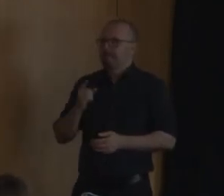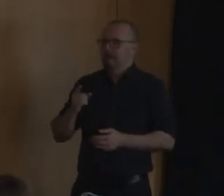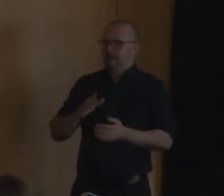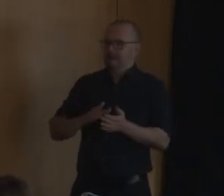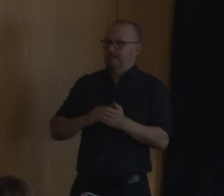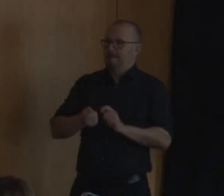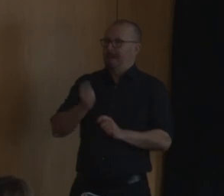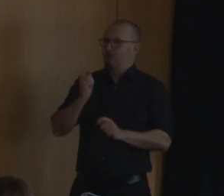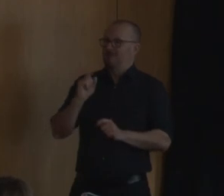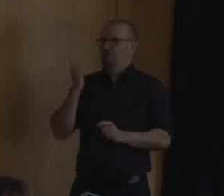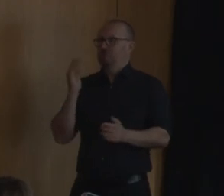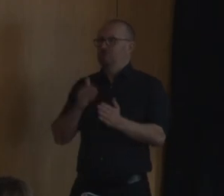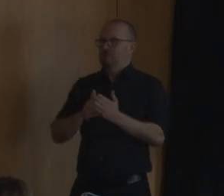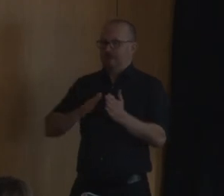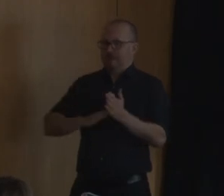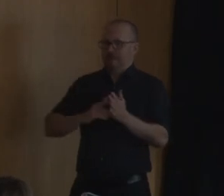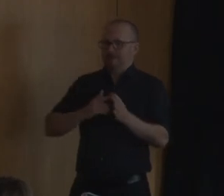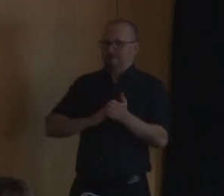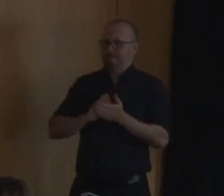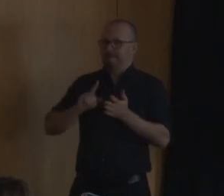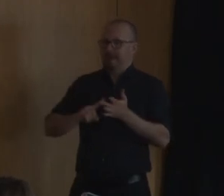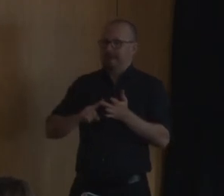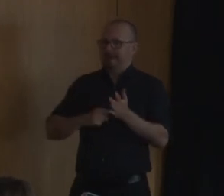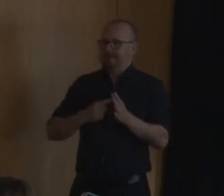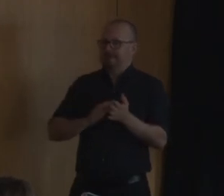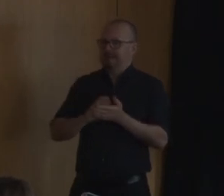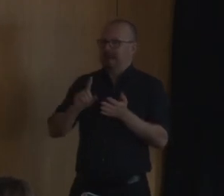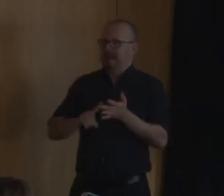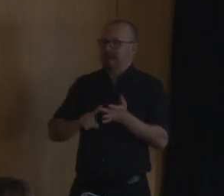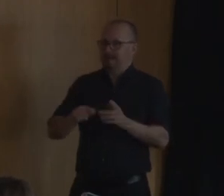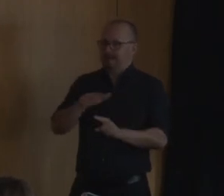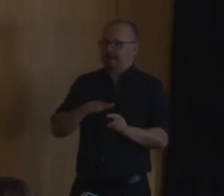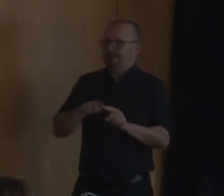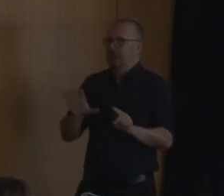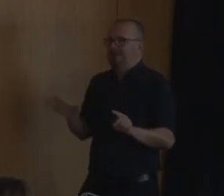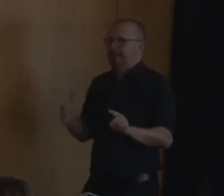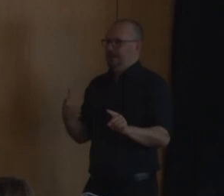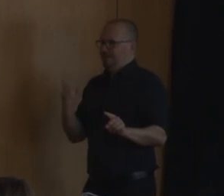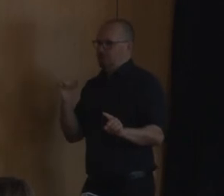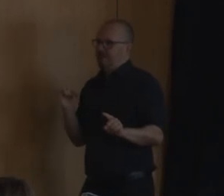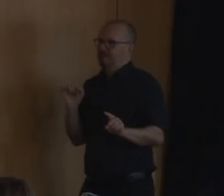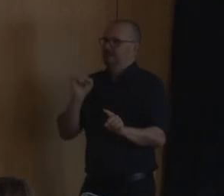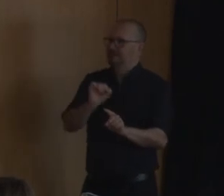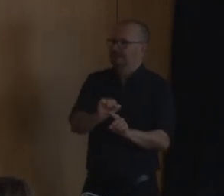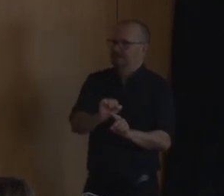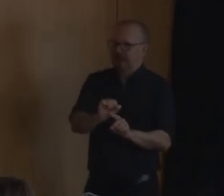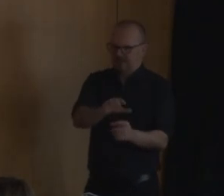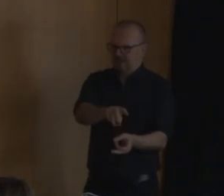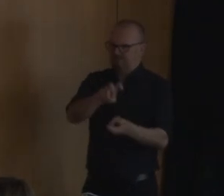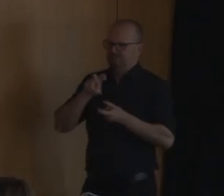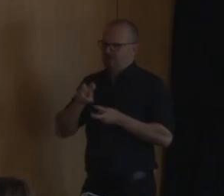to have first arrived, the place that our team visited early in the project and that inspired the exhibition entrance,